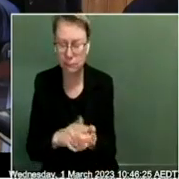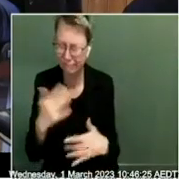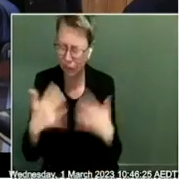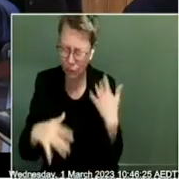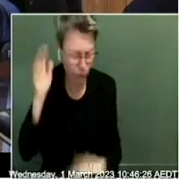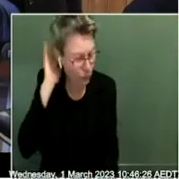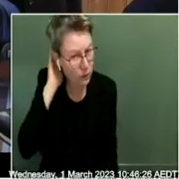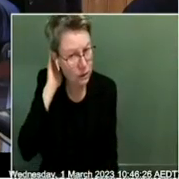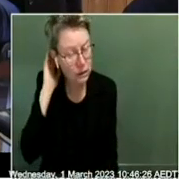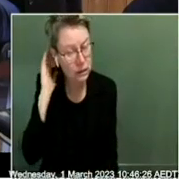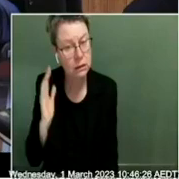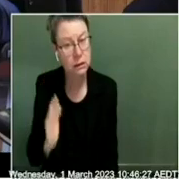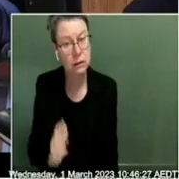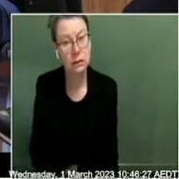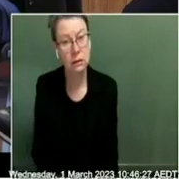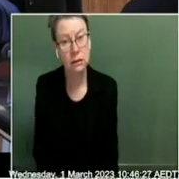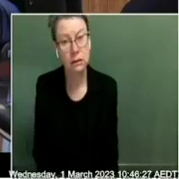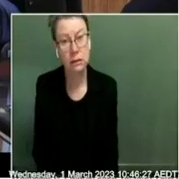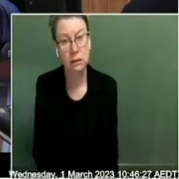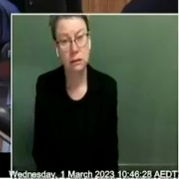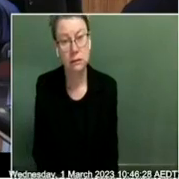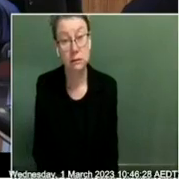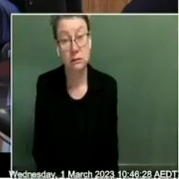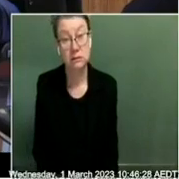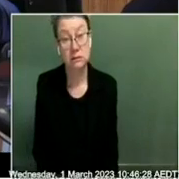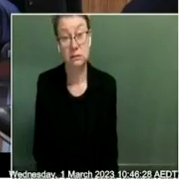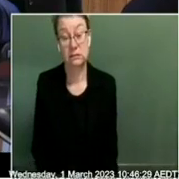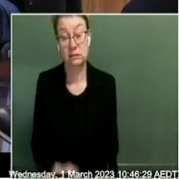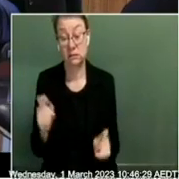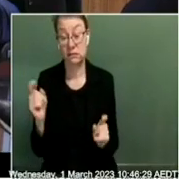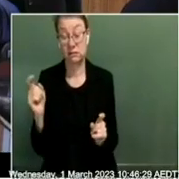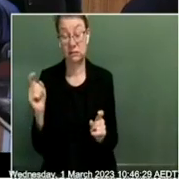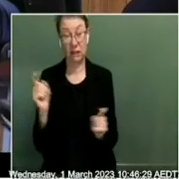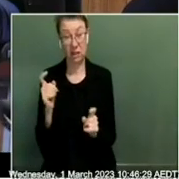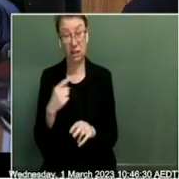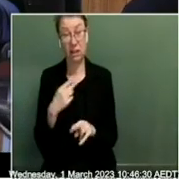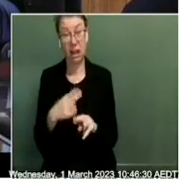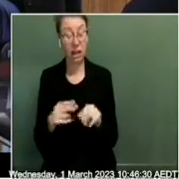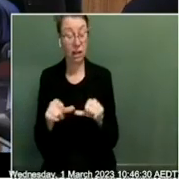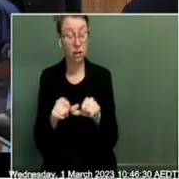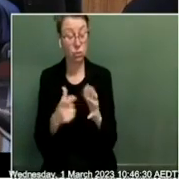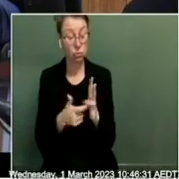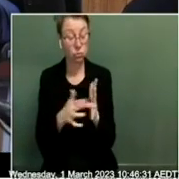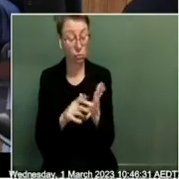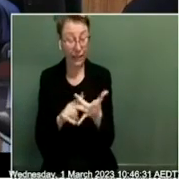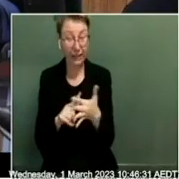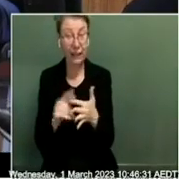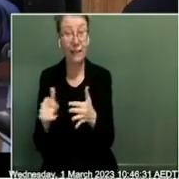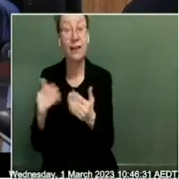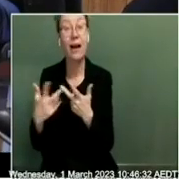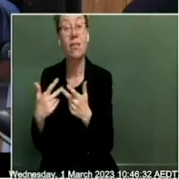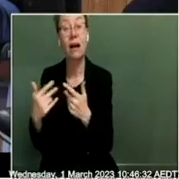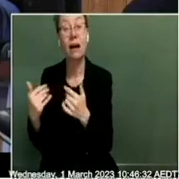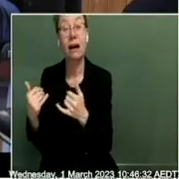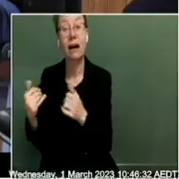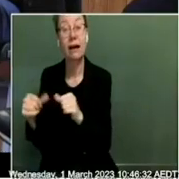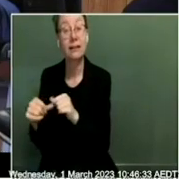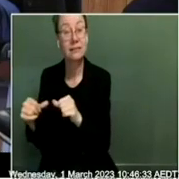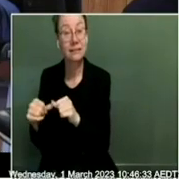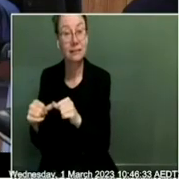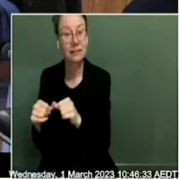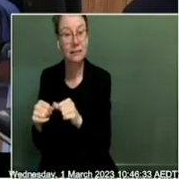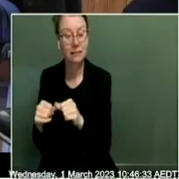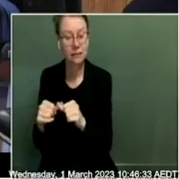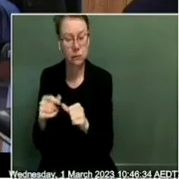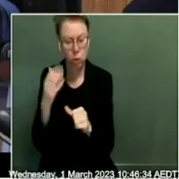really suffered, like Uncle Ronnie, and then our poor auntie, because I don't even know where Winlayton was at the time, but she ran away.